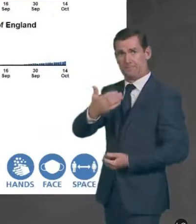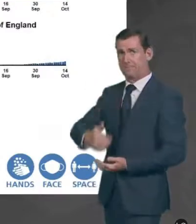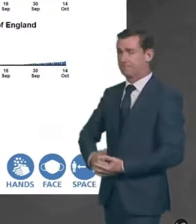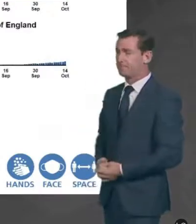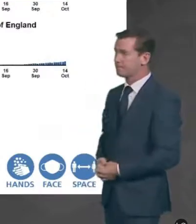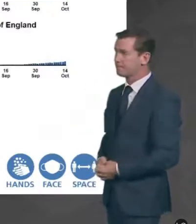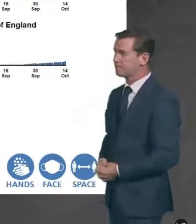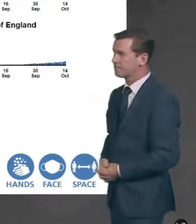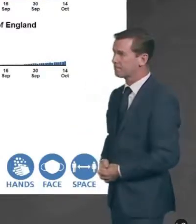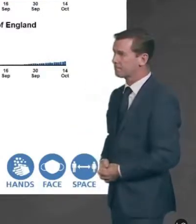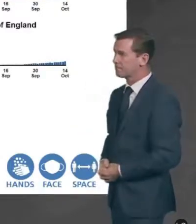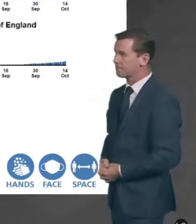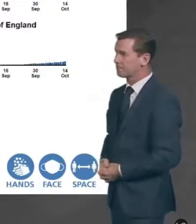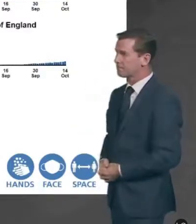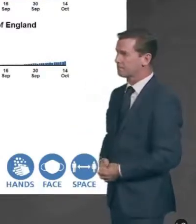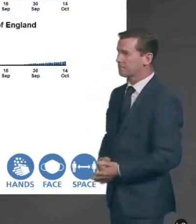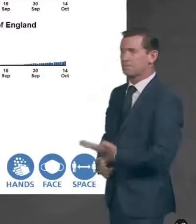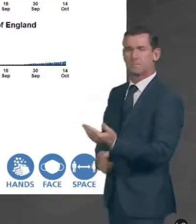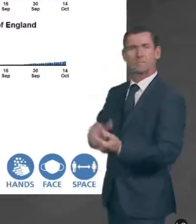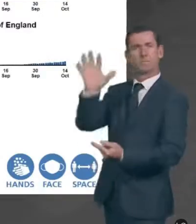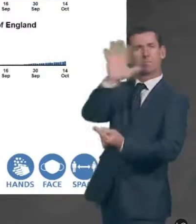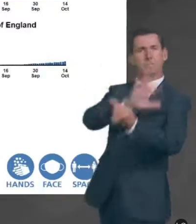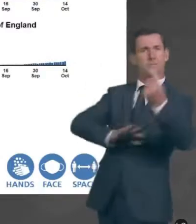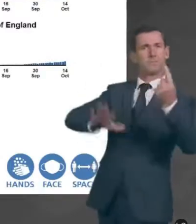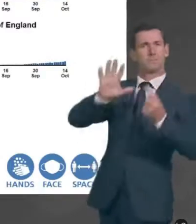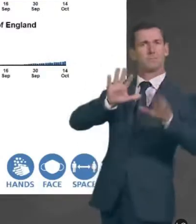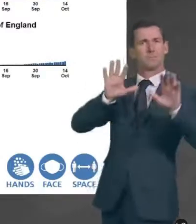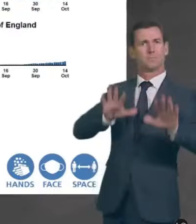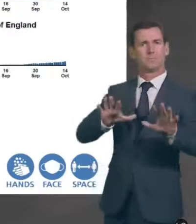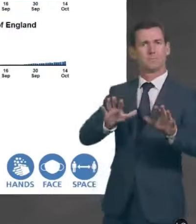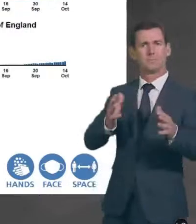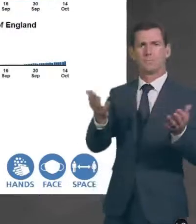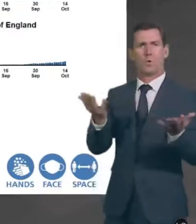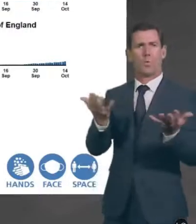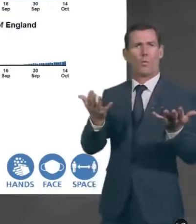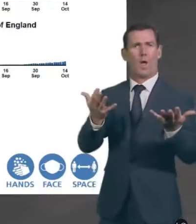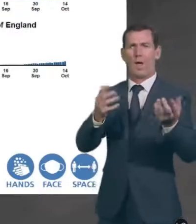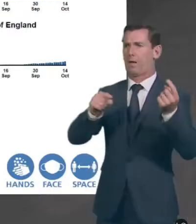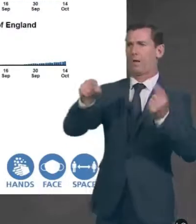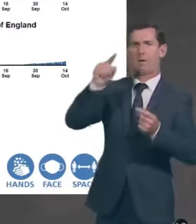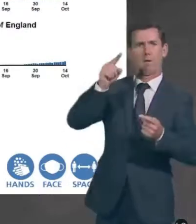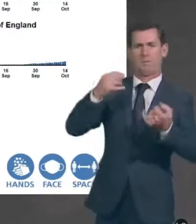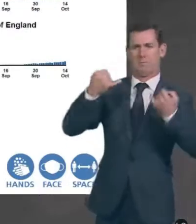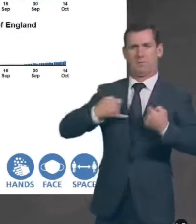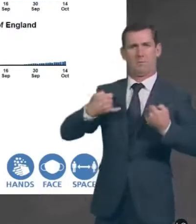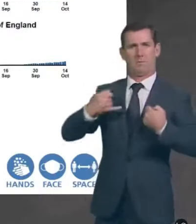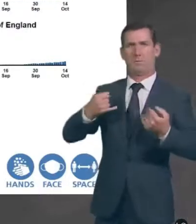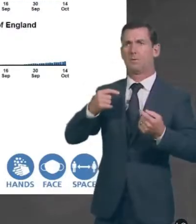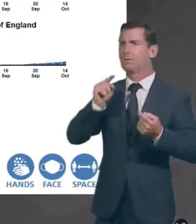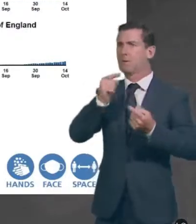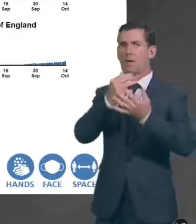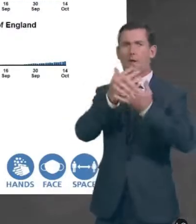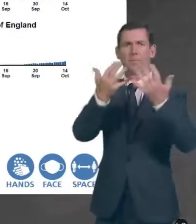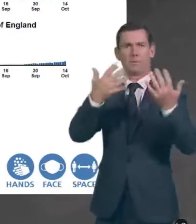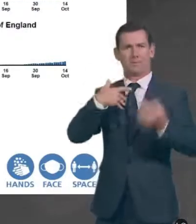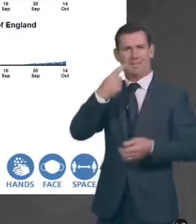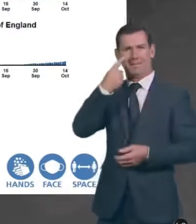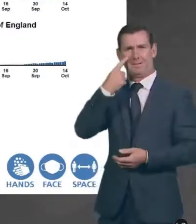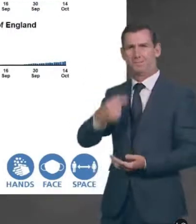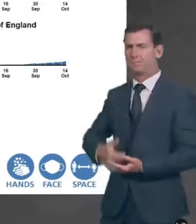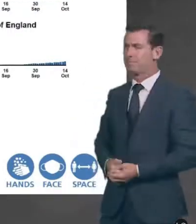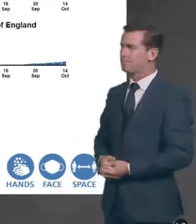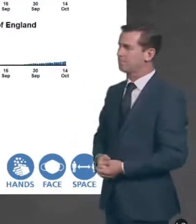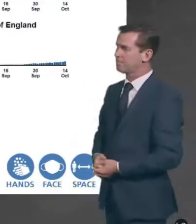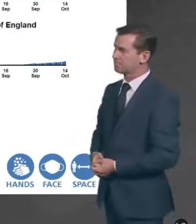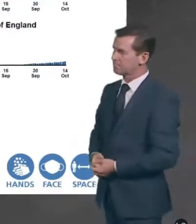the regions where it just mirrors what you've seen in terms of the case numbers. Northwest, Northeast and Yorkshire, highest